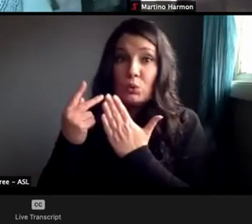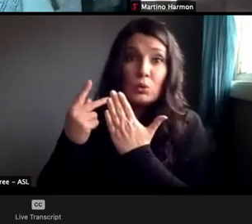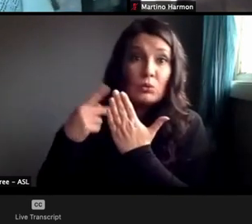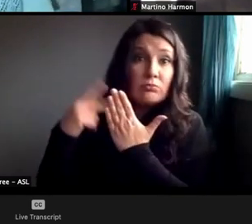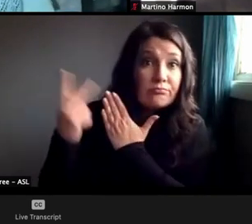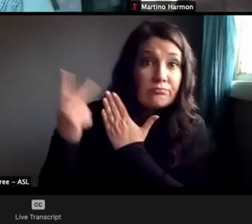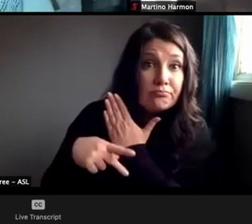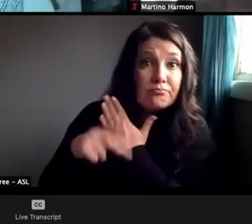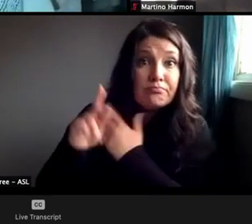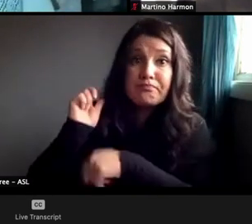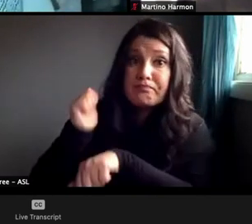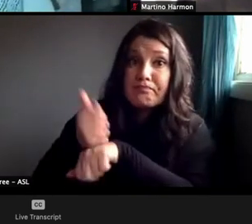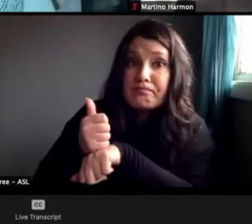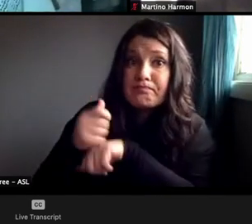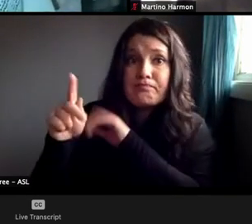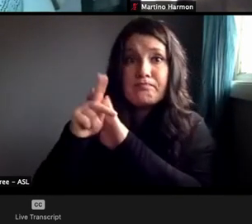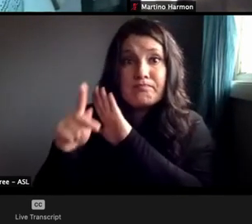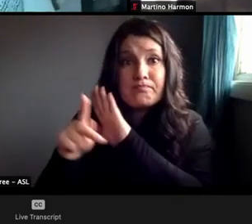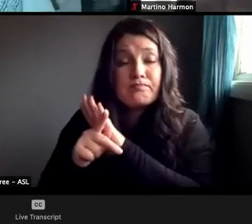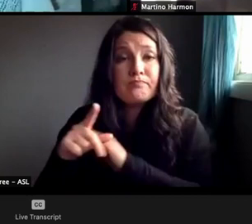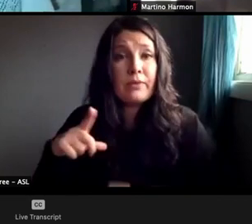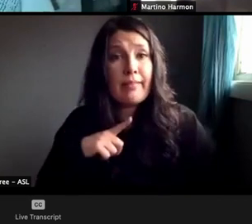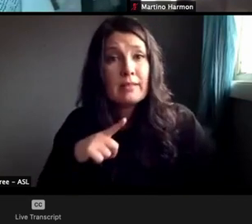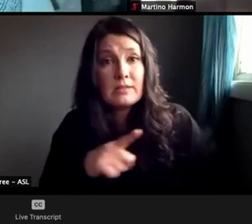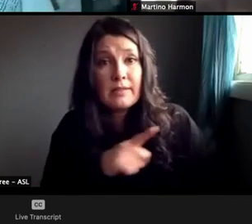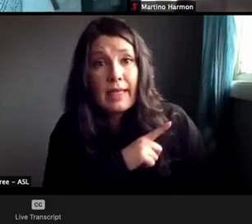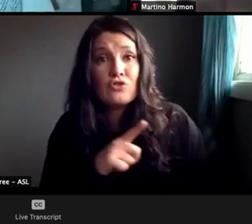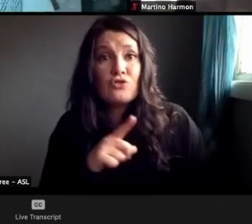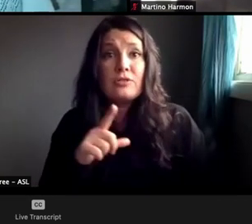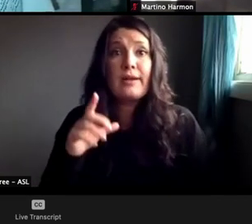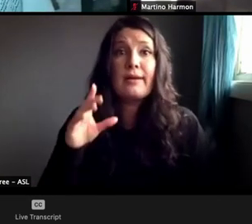new legislation around leave banks.